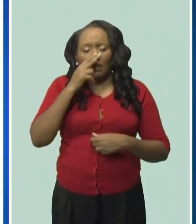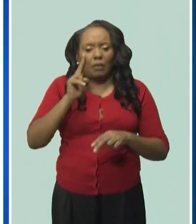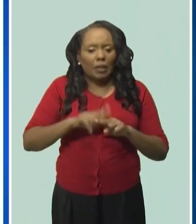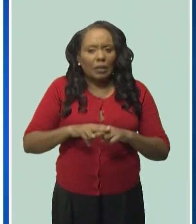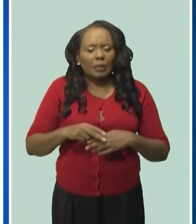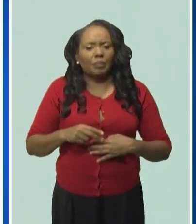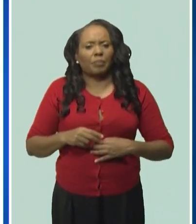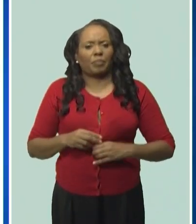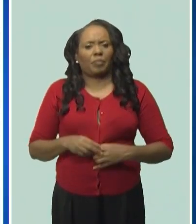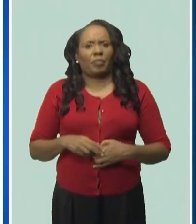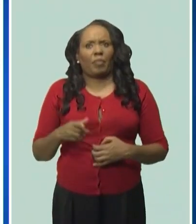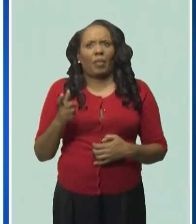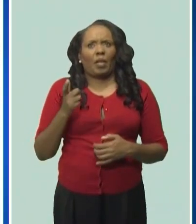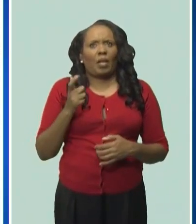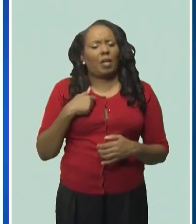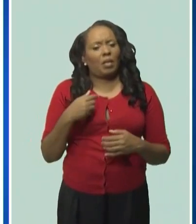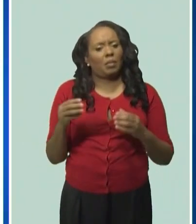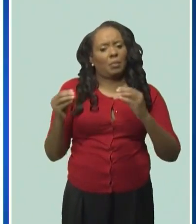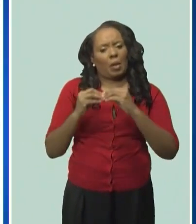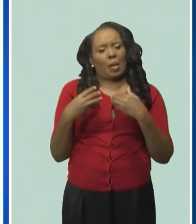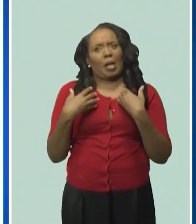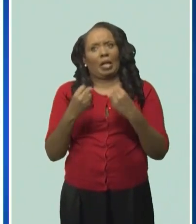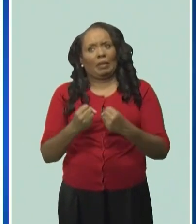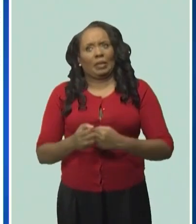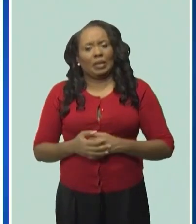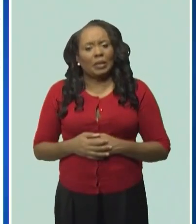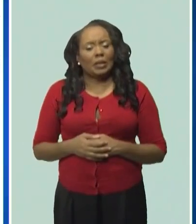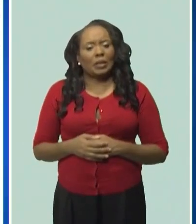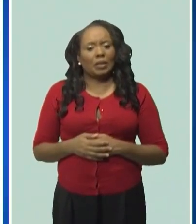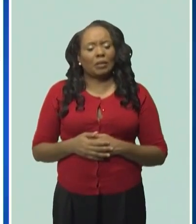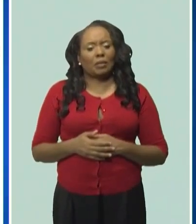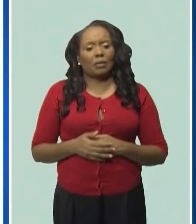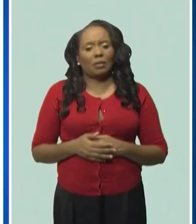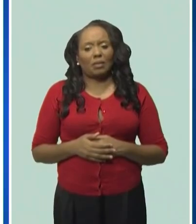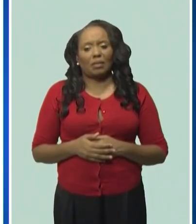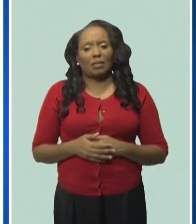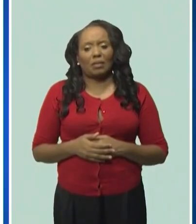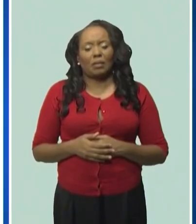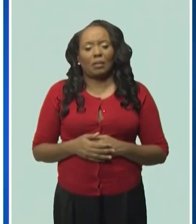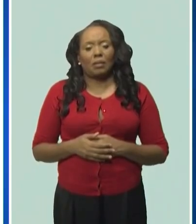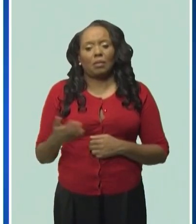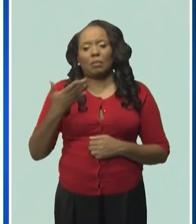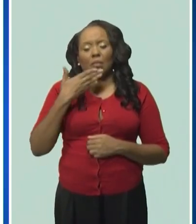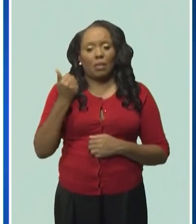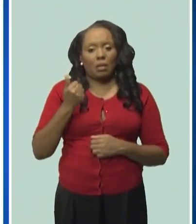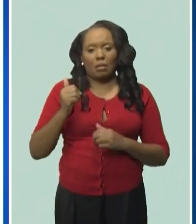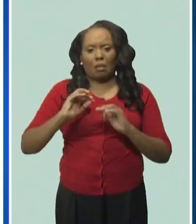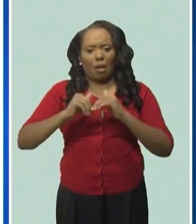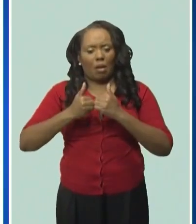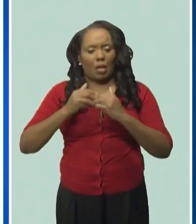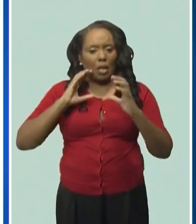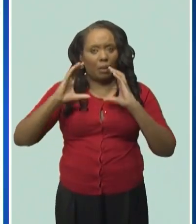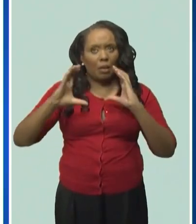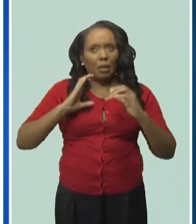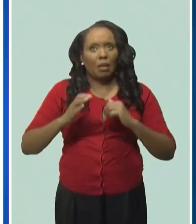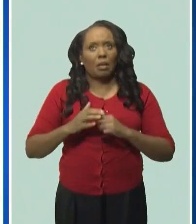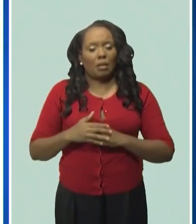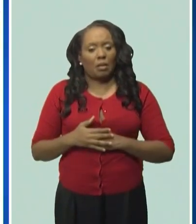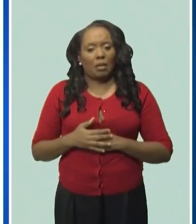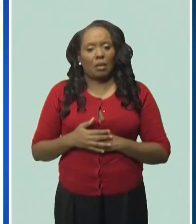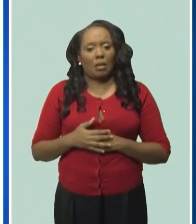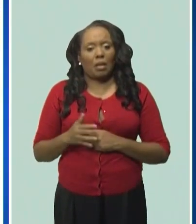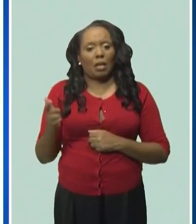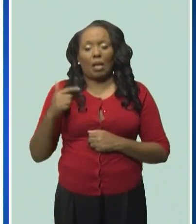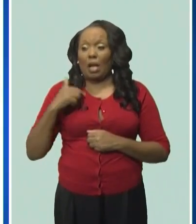taught me how to be a lot more confident in stuff and more to communicate with others, because I came in Barbados in